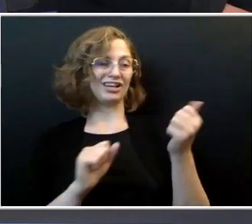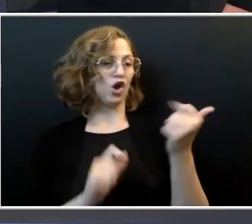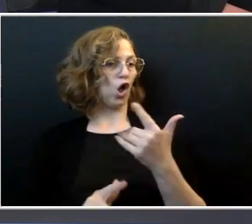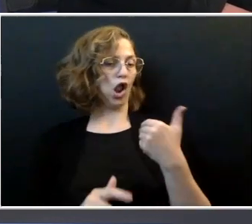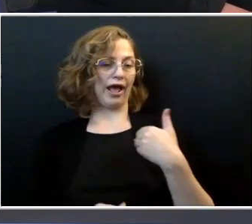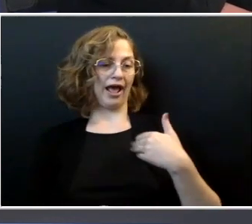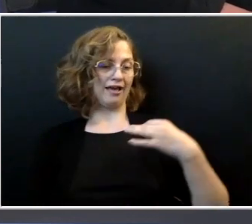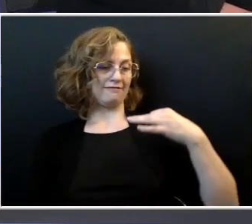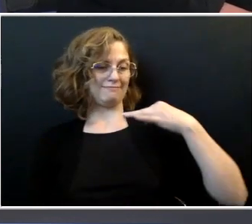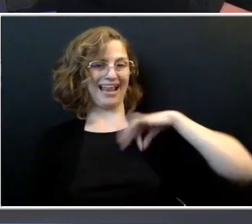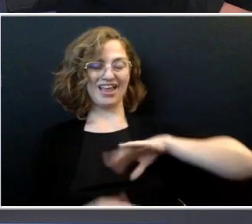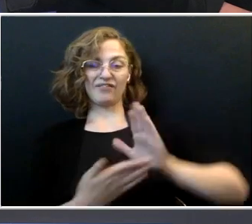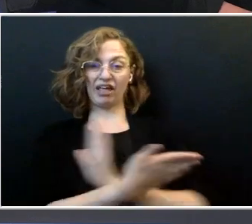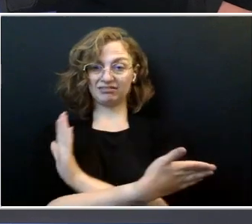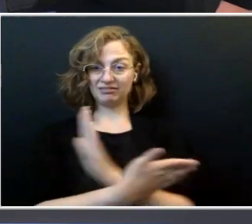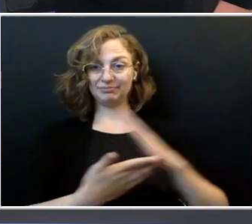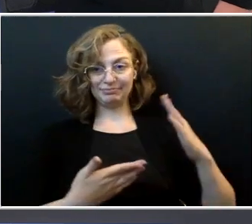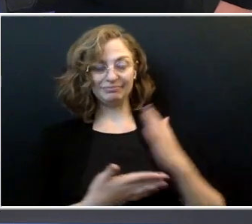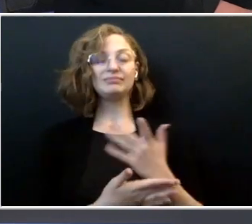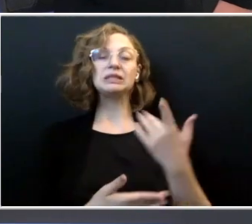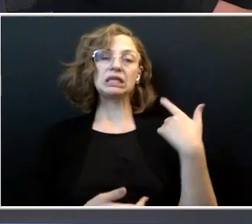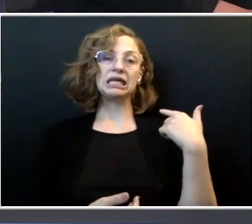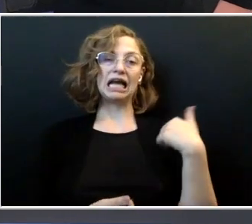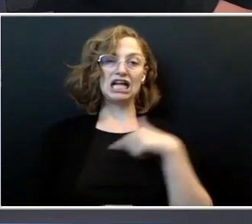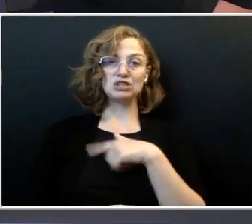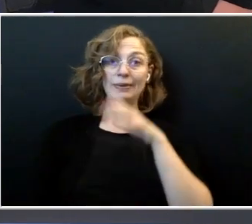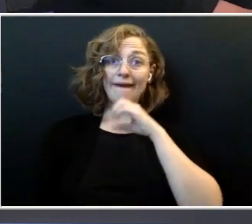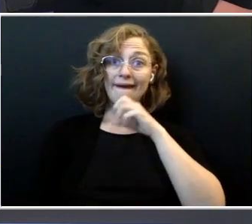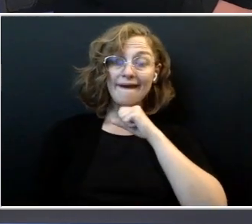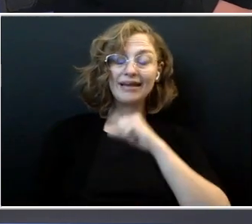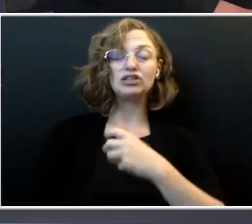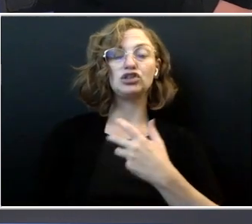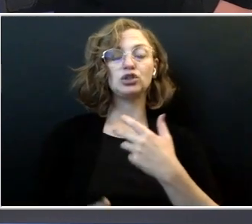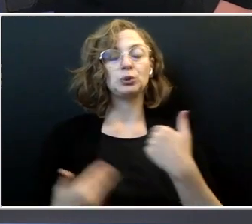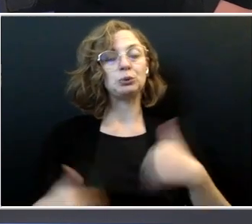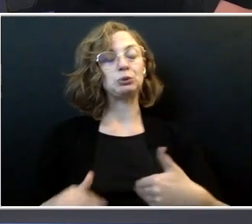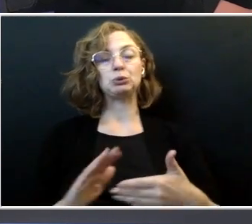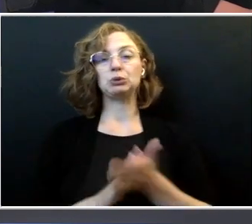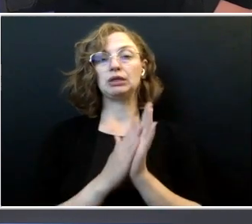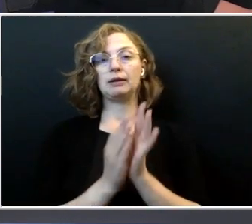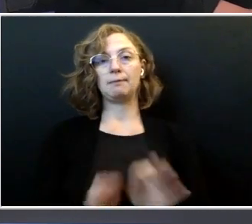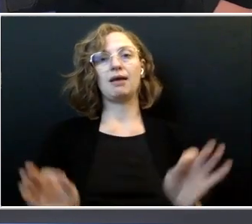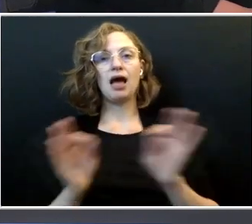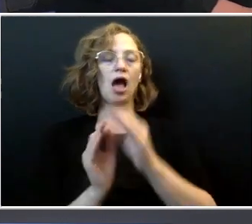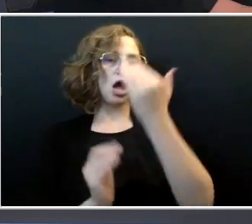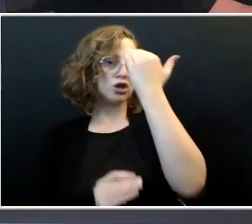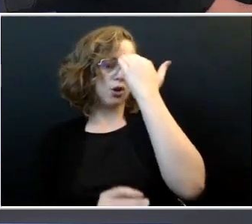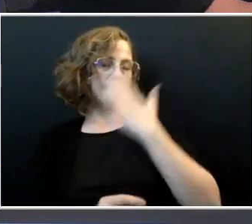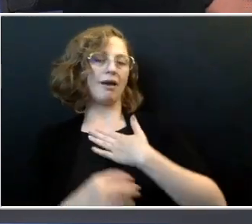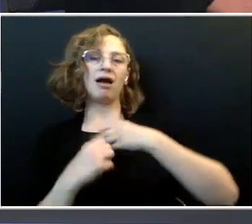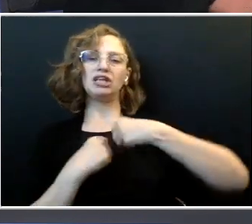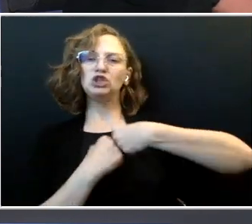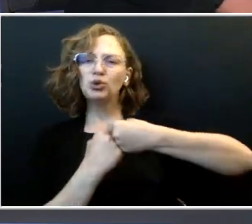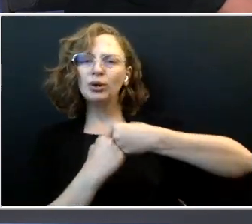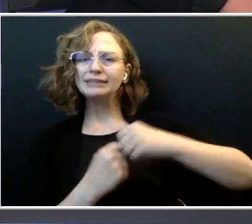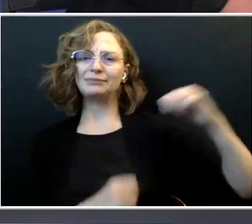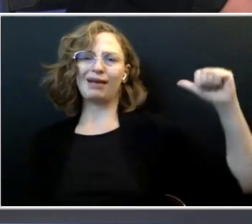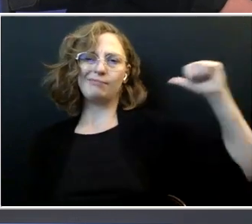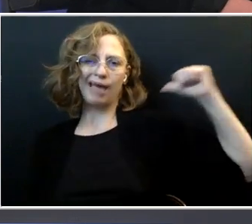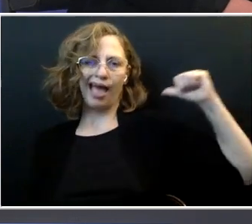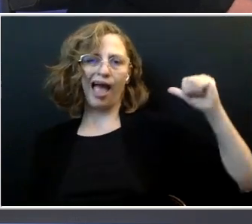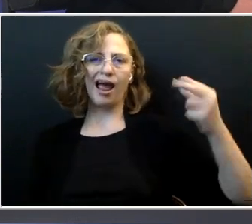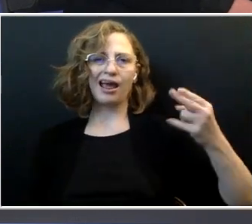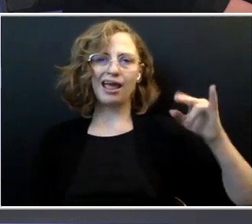incredibly important. I know that my joints and my back and my hips are so stiff. I do a little bar class, I do a